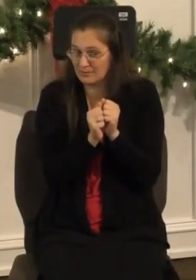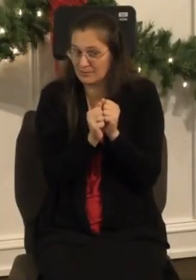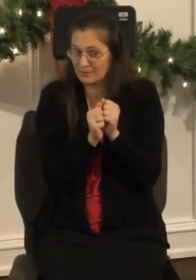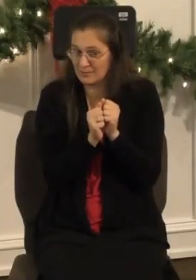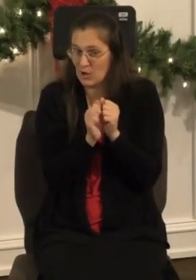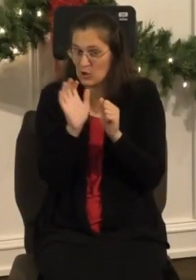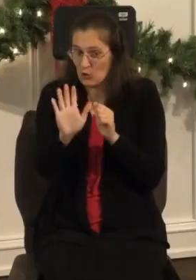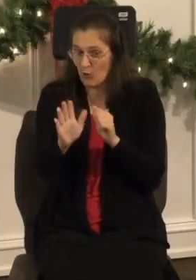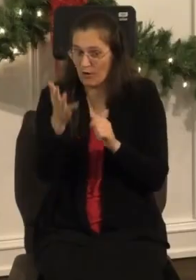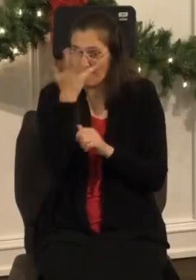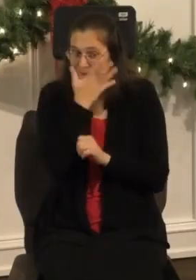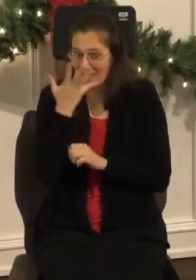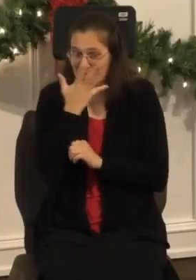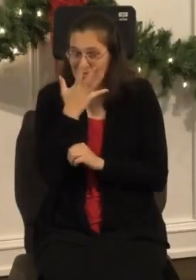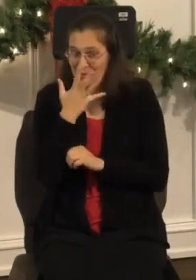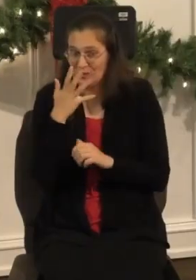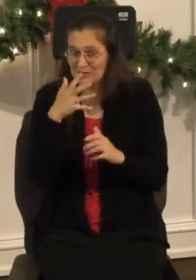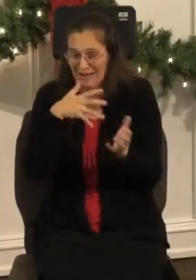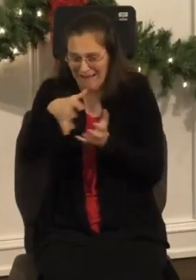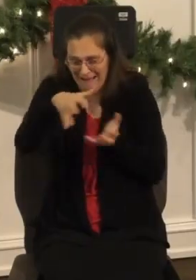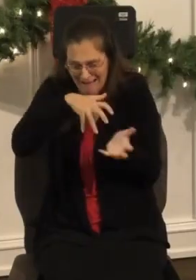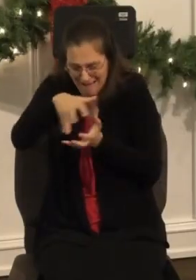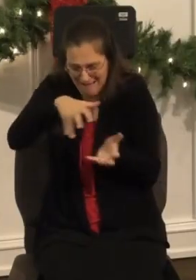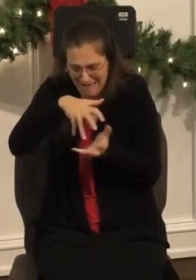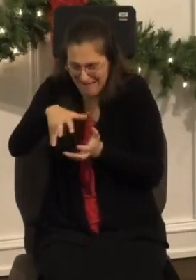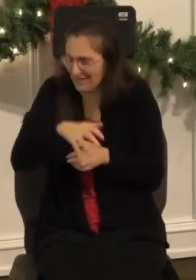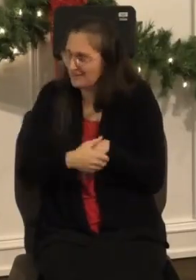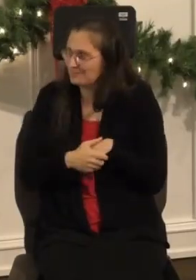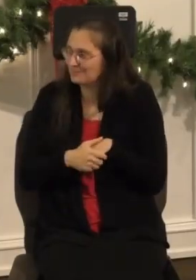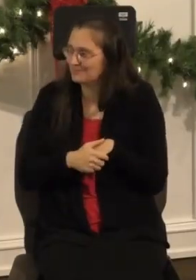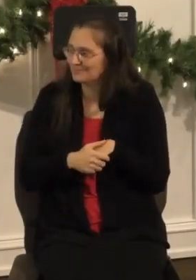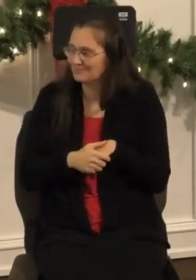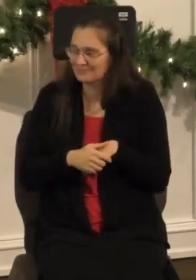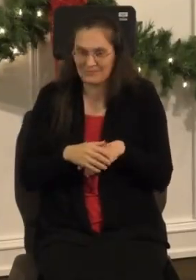your faces are hilarious. All right, here we go. You ready? Here it goes. Let's push it.